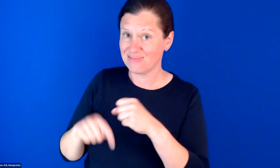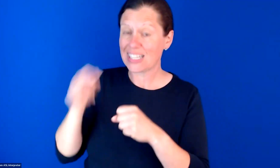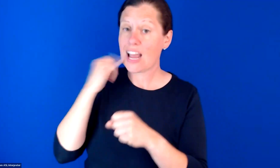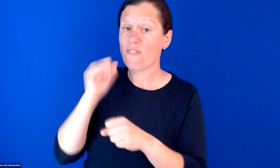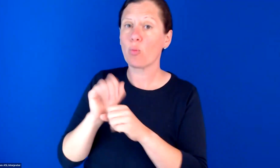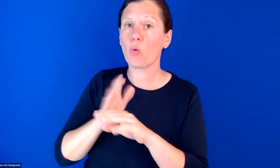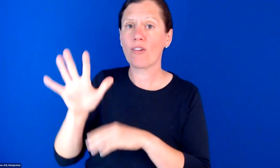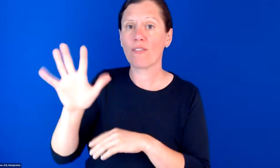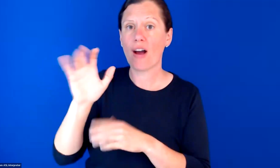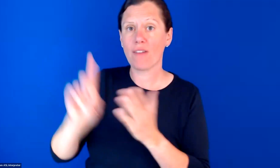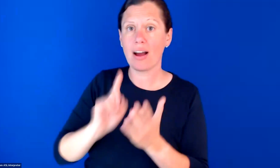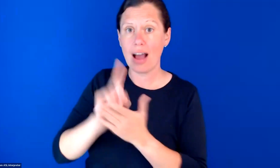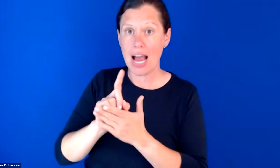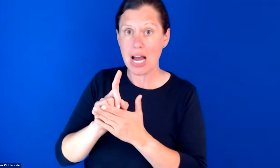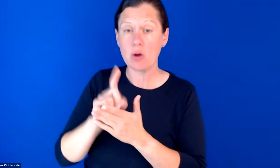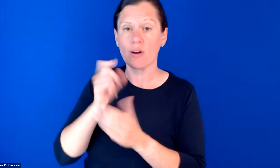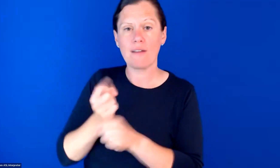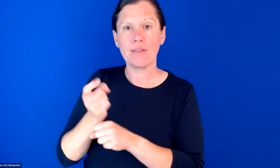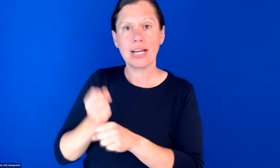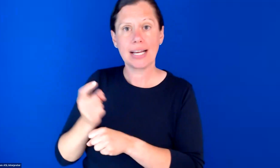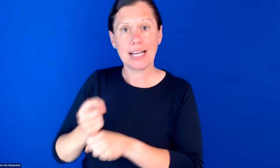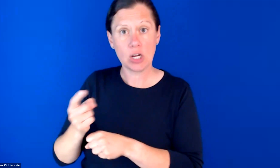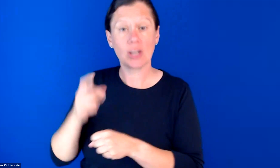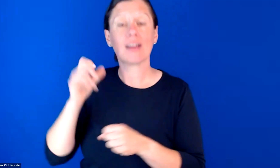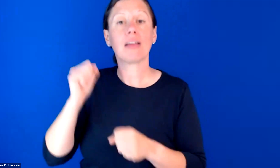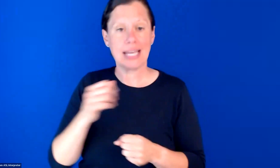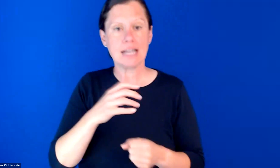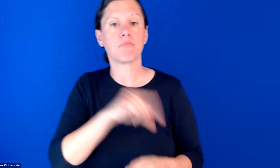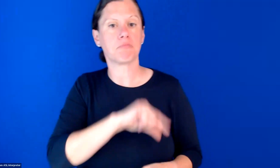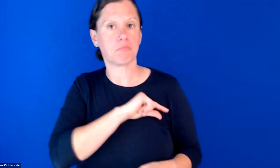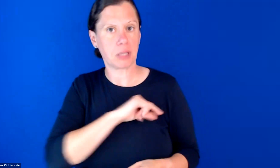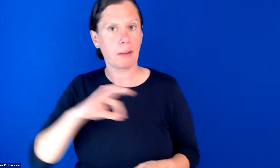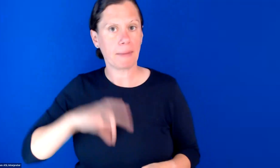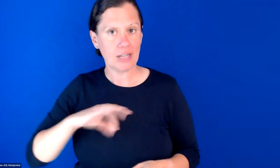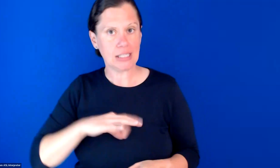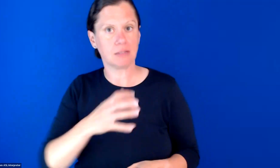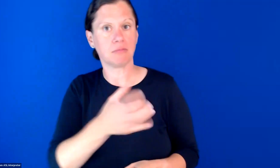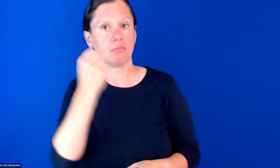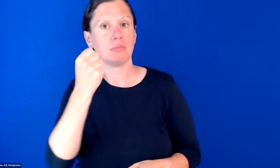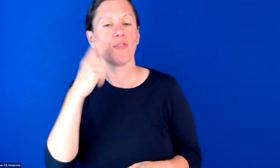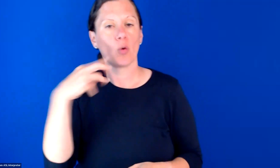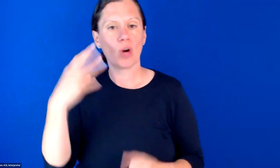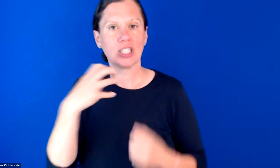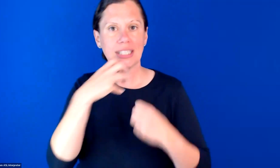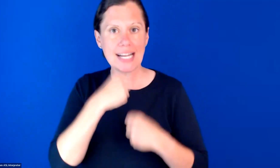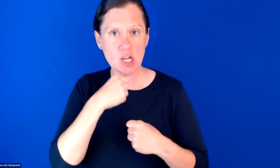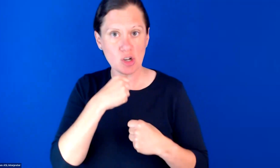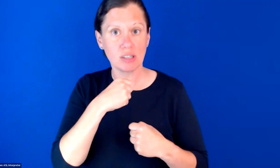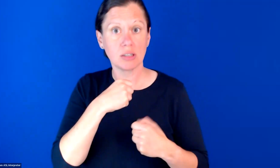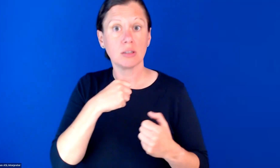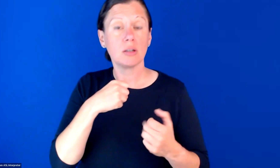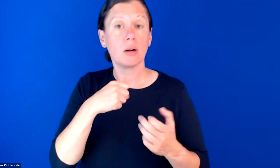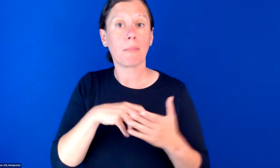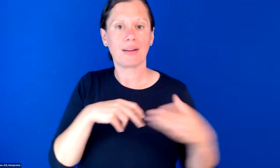would earn benefits just like anyone else. WACARES will likely be the first payer. So WACARES would come in